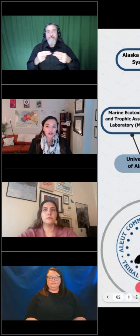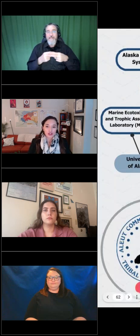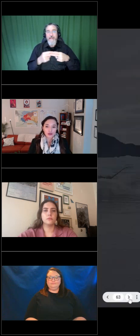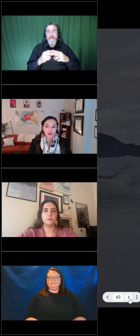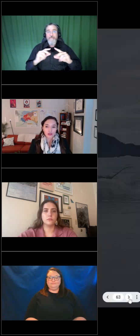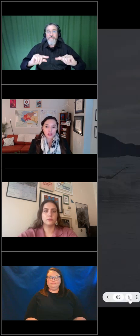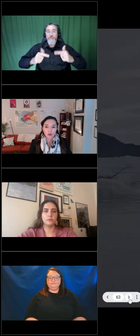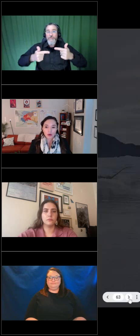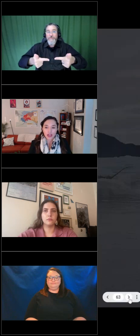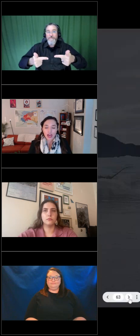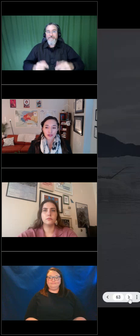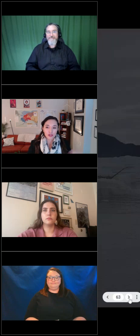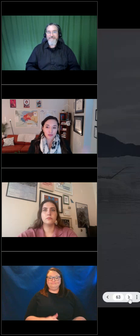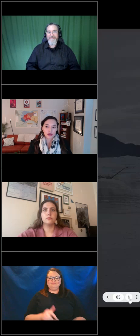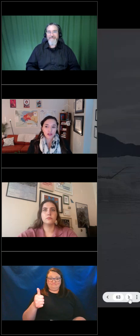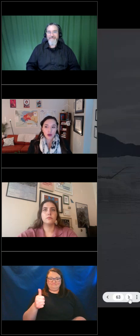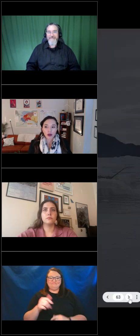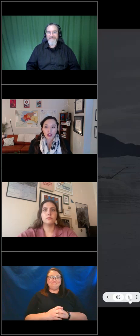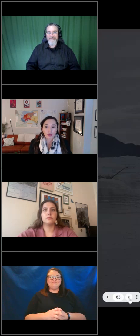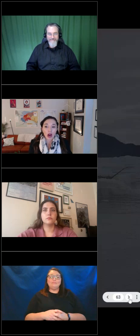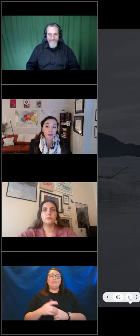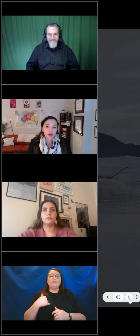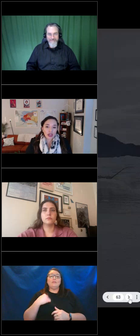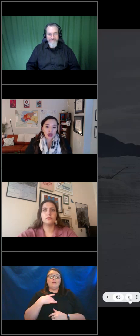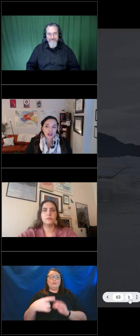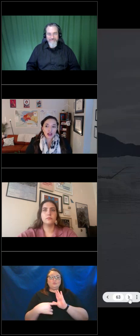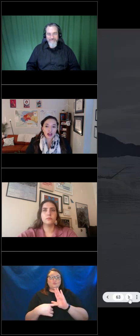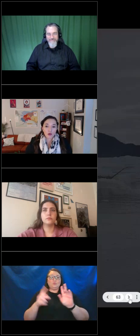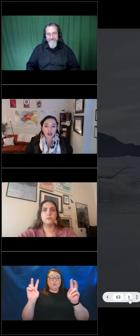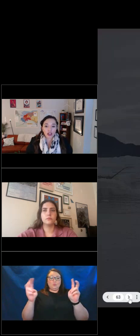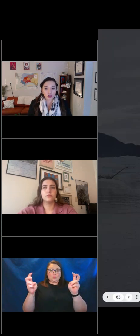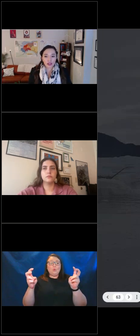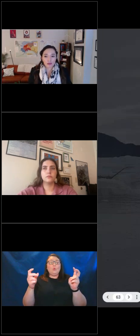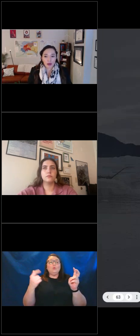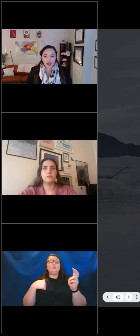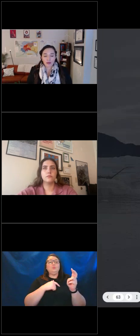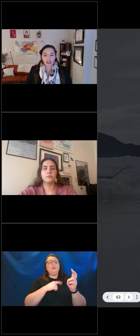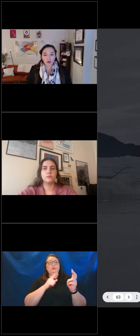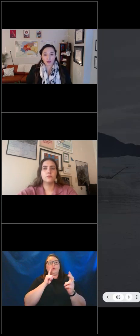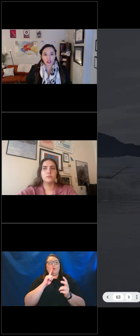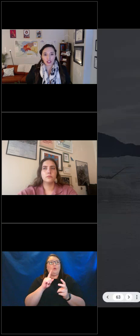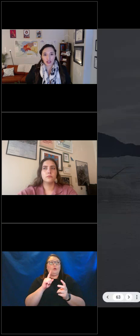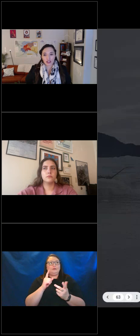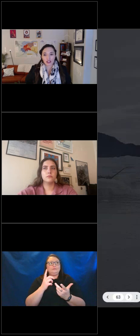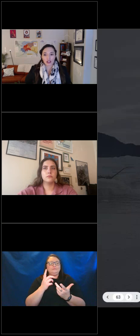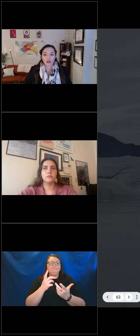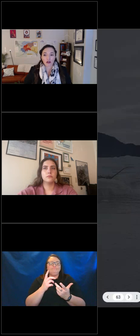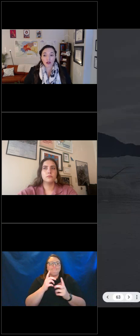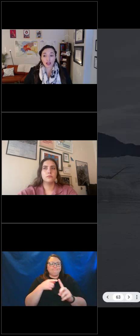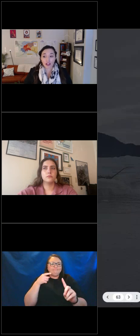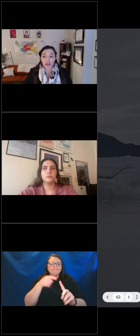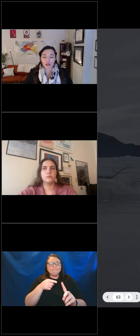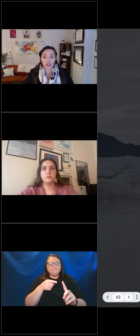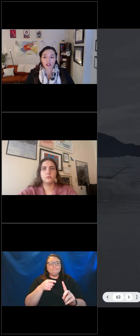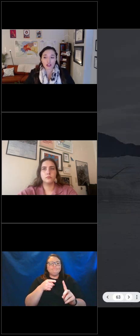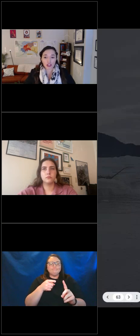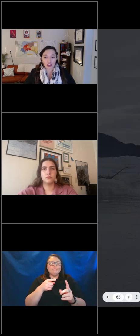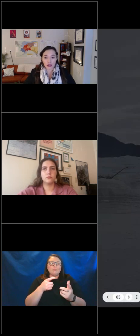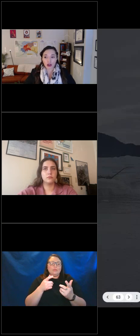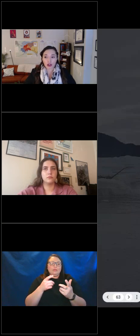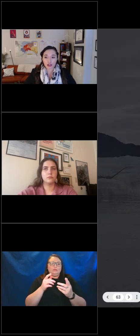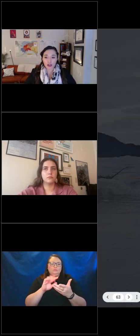also show this quote that captures the spirit of the network that we're operating in and working to expand, because we're really excited to see the growing recognition of